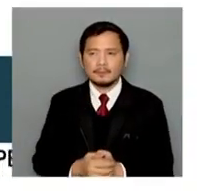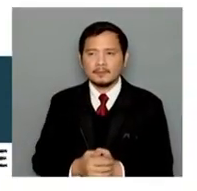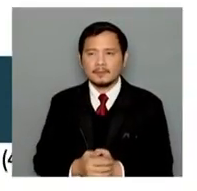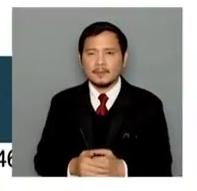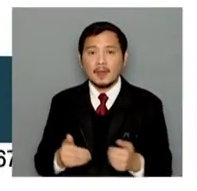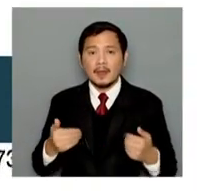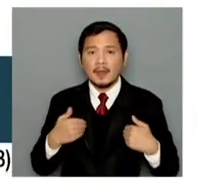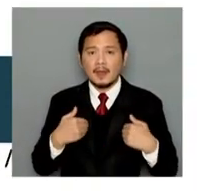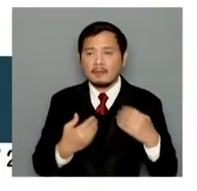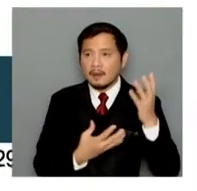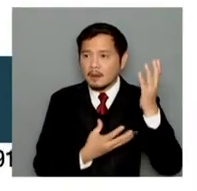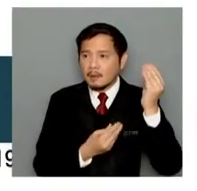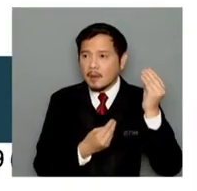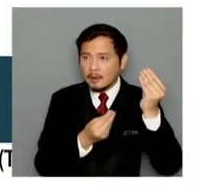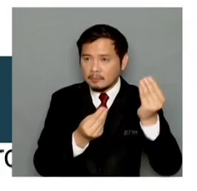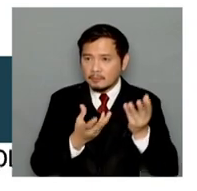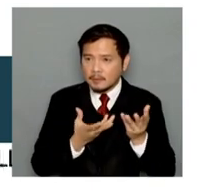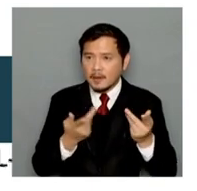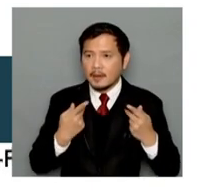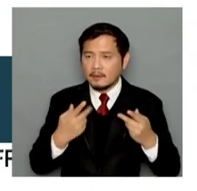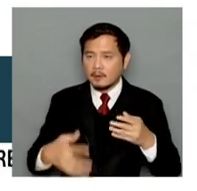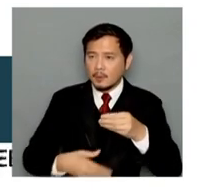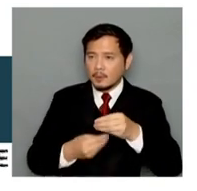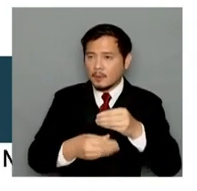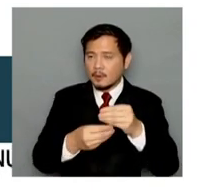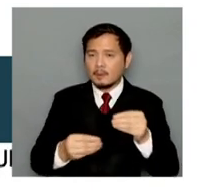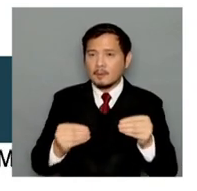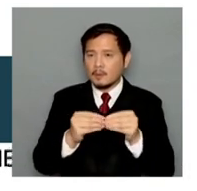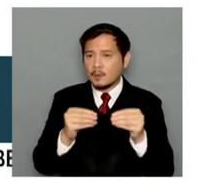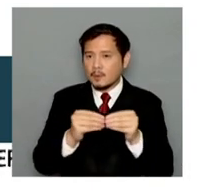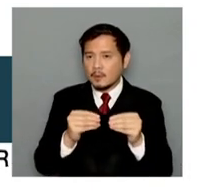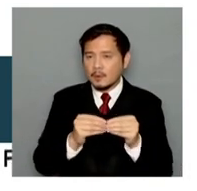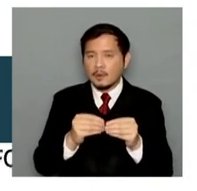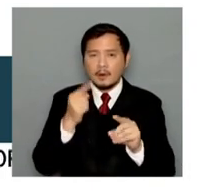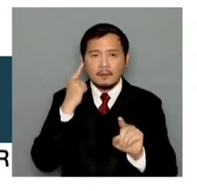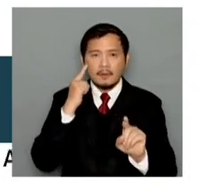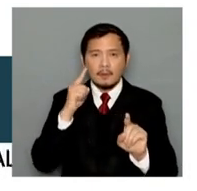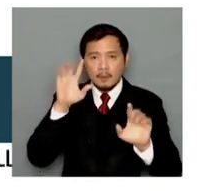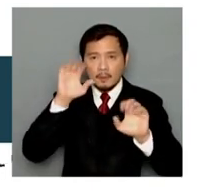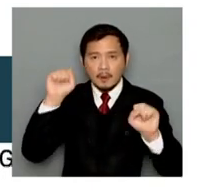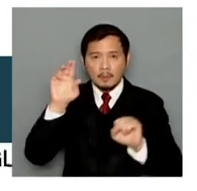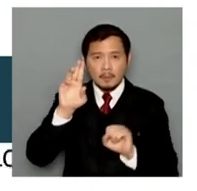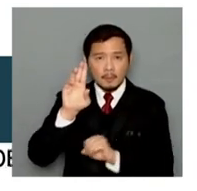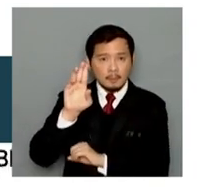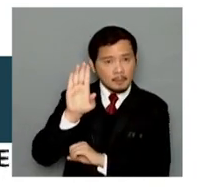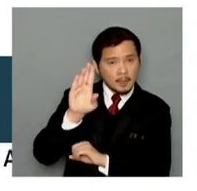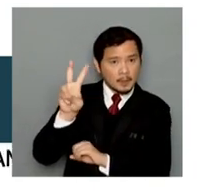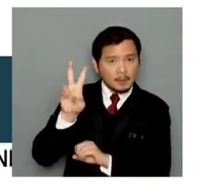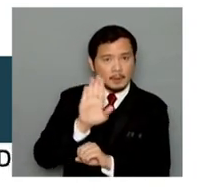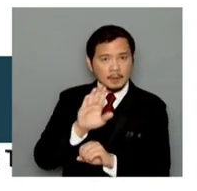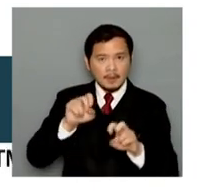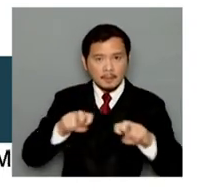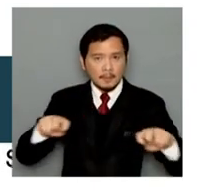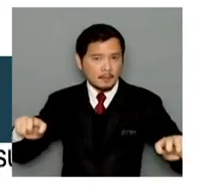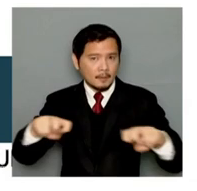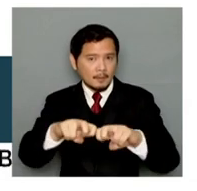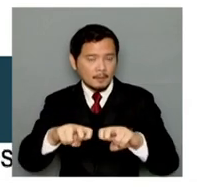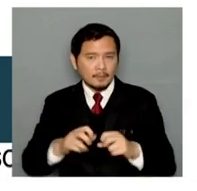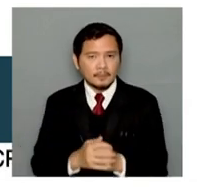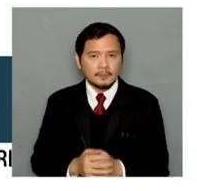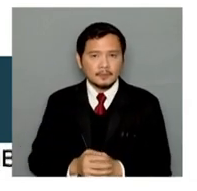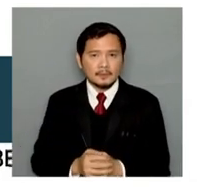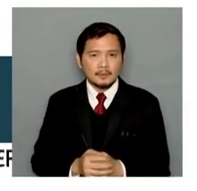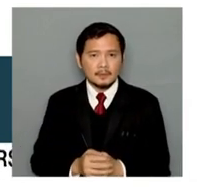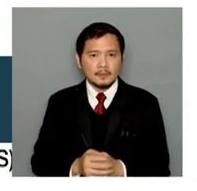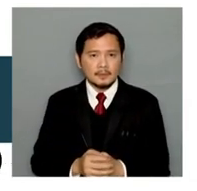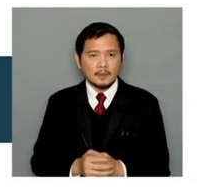out that there are new additions to President-elect Ferdinand Marcos Jr.'s cabinet. Is there any sense that you get